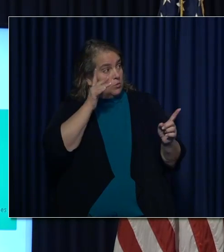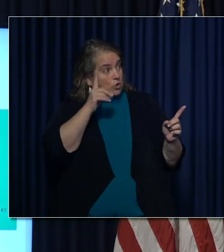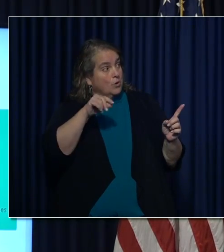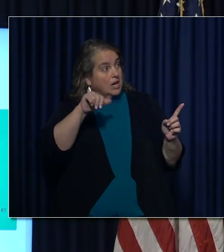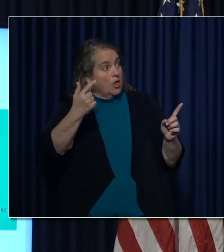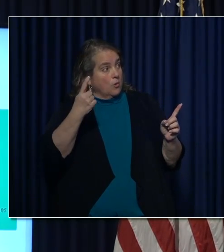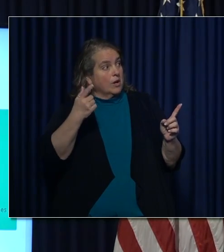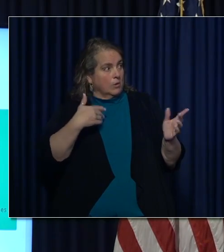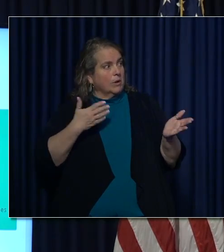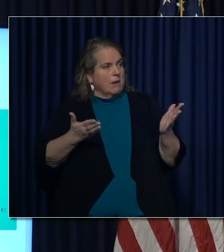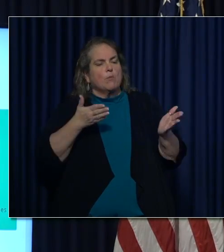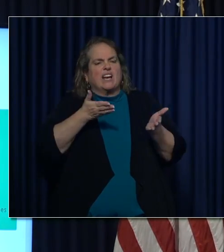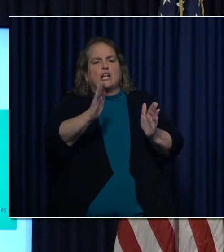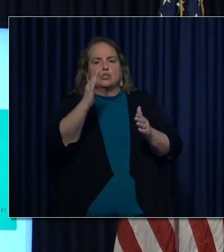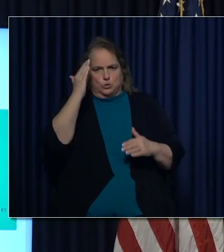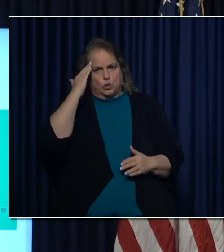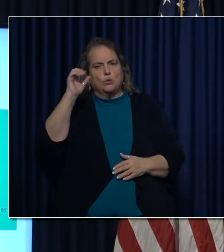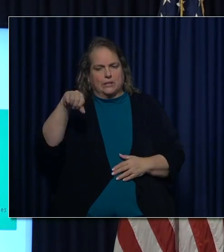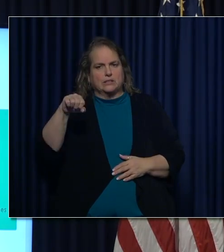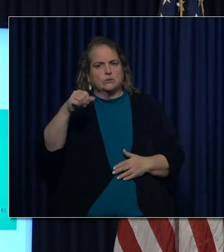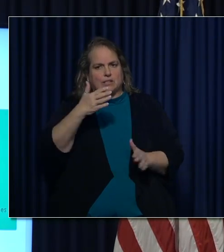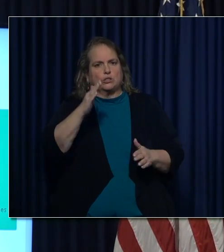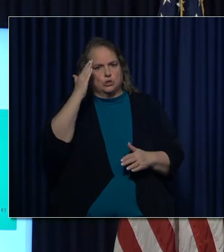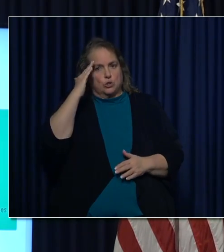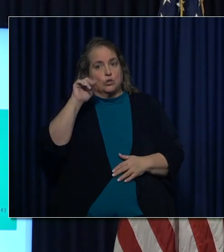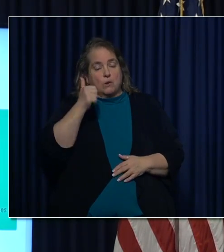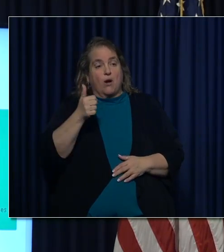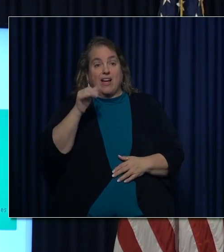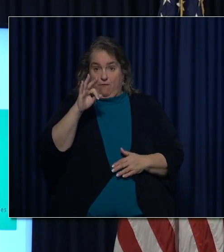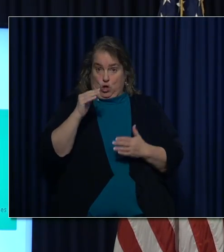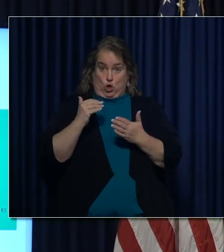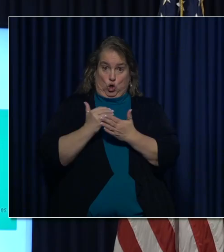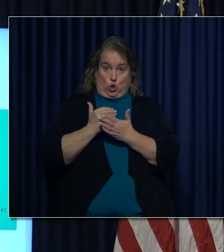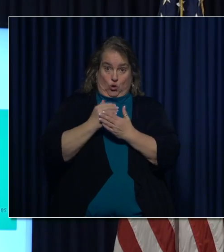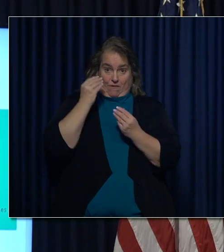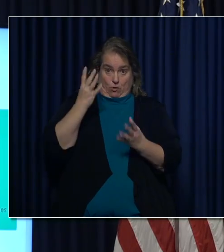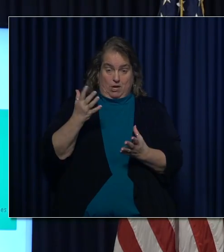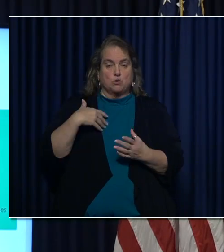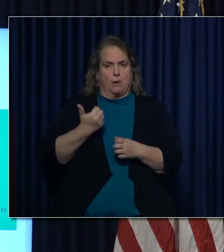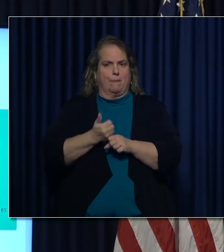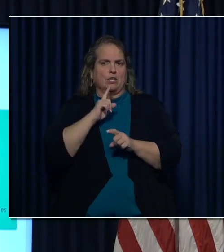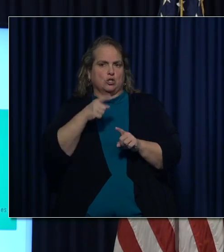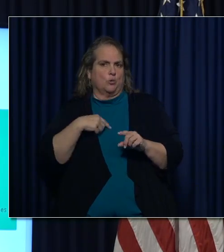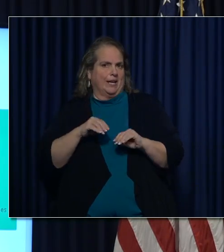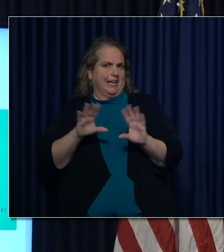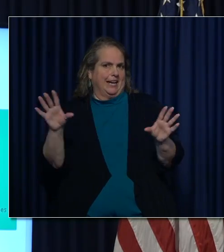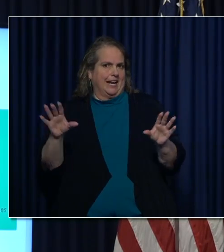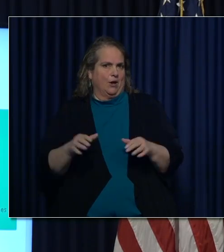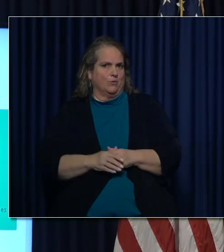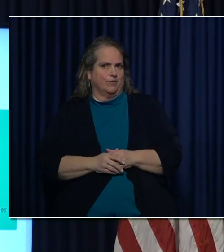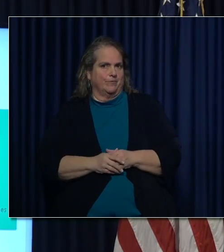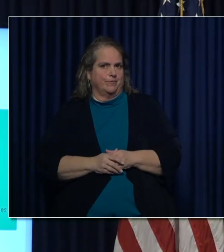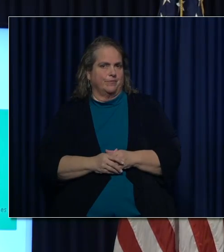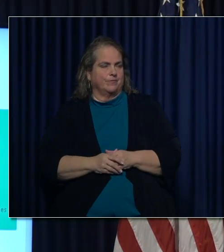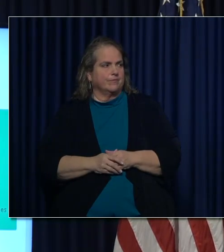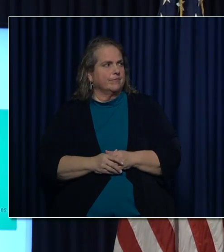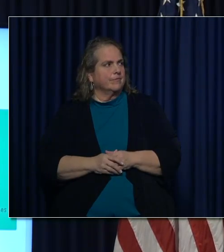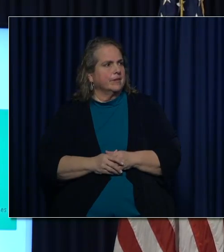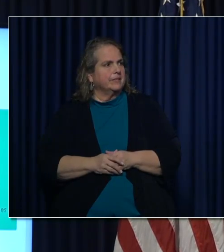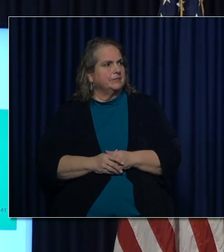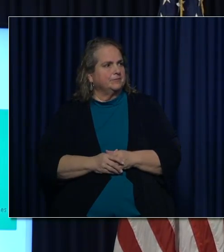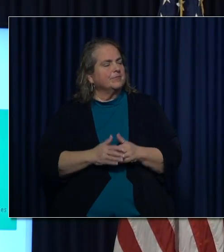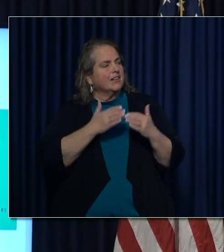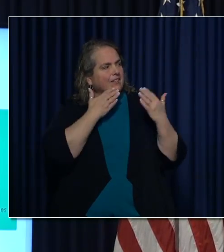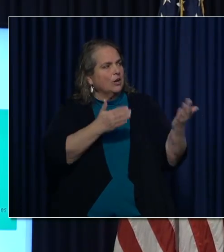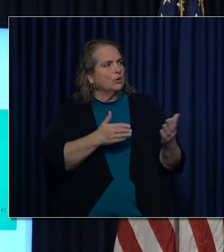We may. We'll let you know. If there is new information, we want to make sure we get it out. All right. Thanks, everybody. Thank you